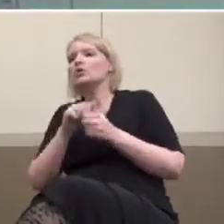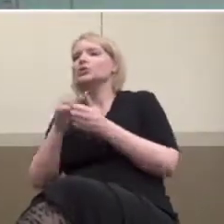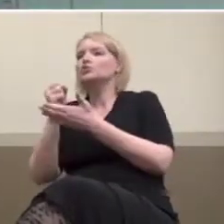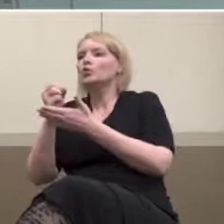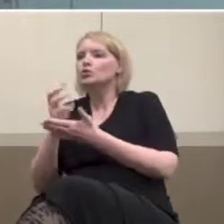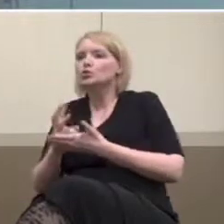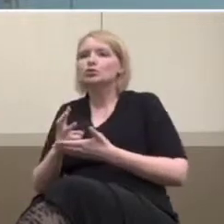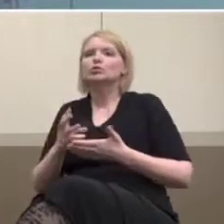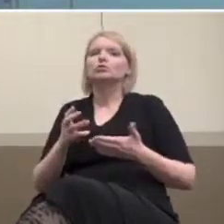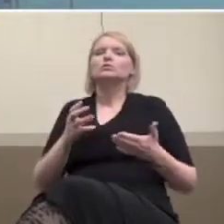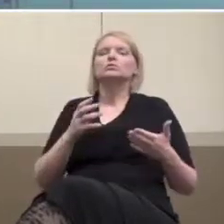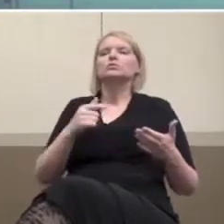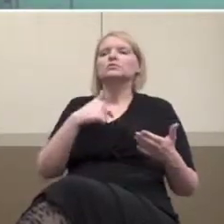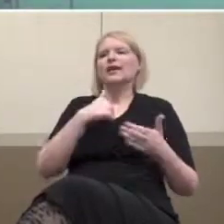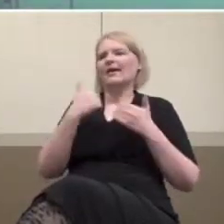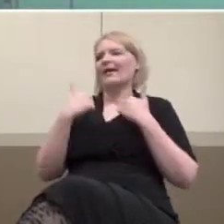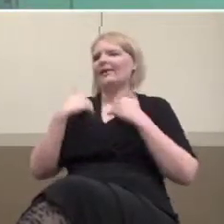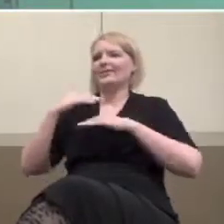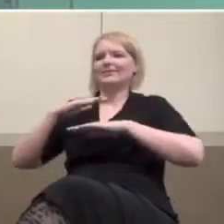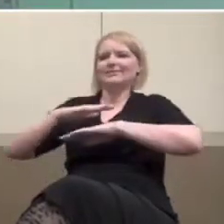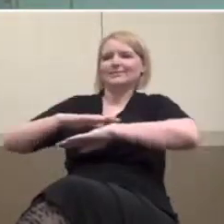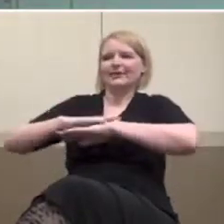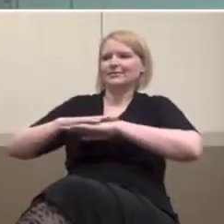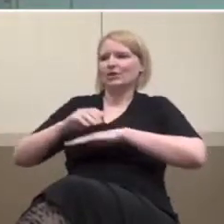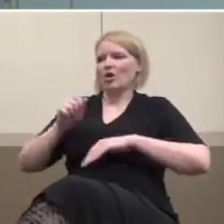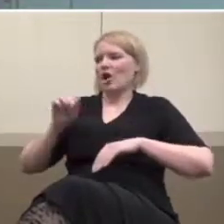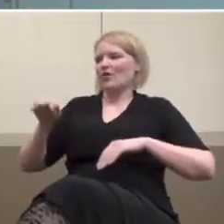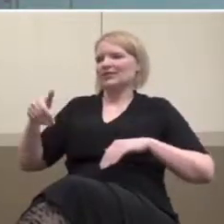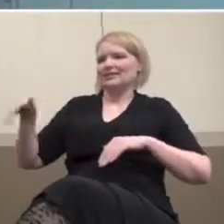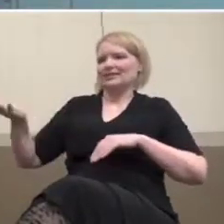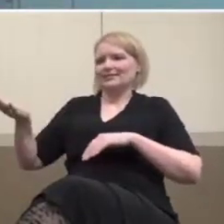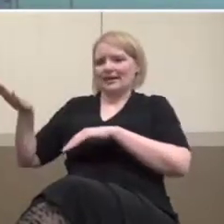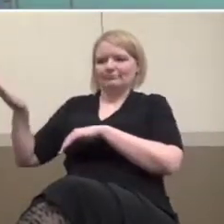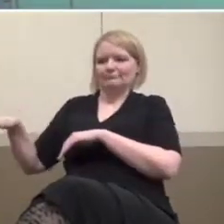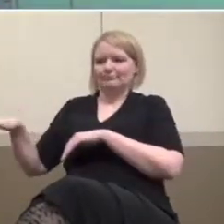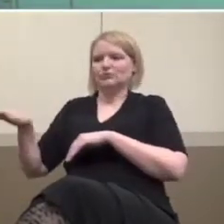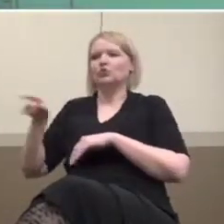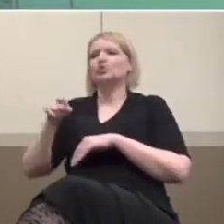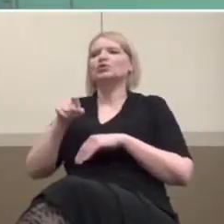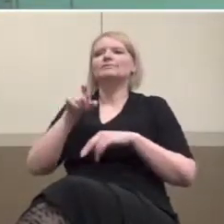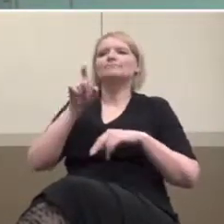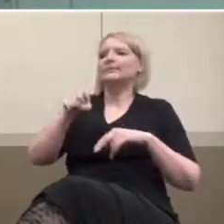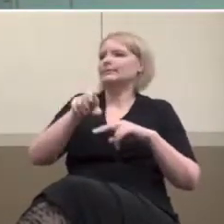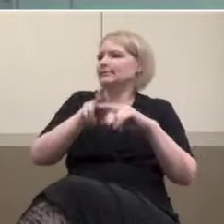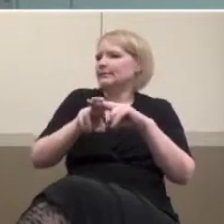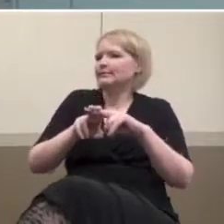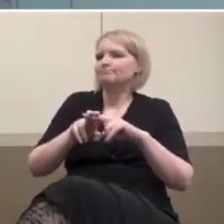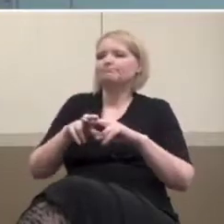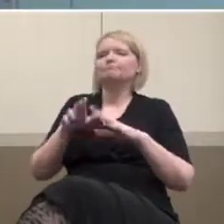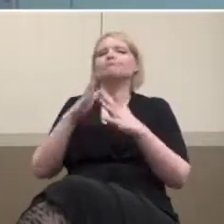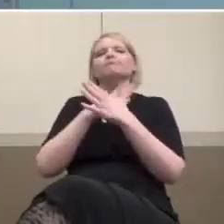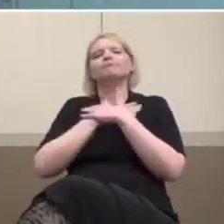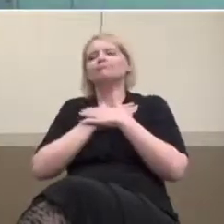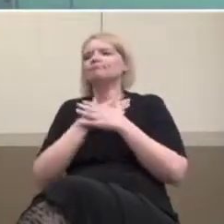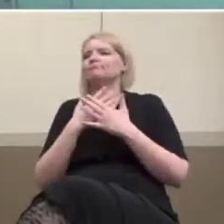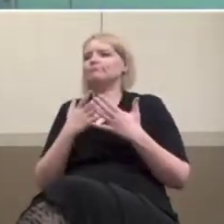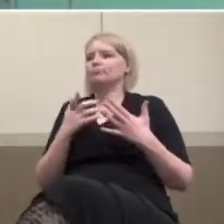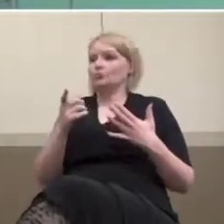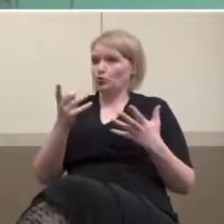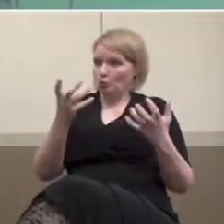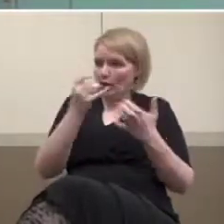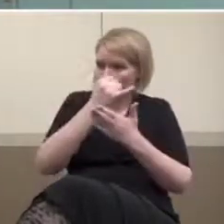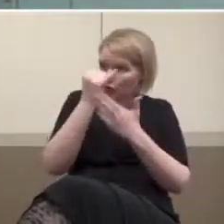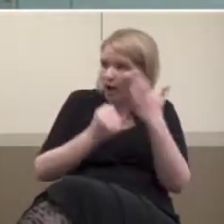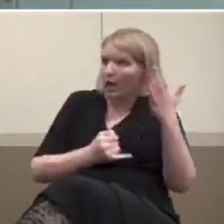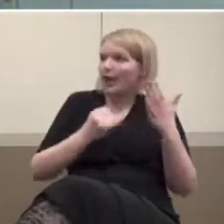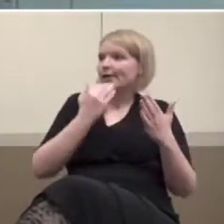worker. I have a little desk that's kind of off to the side. You just need to sit and unwind and relax. Do you want to draw or color?